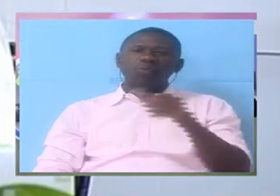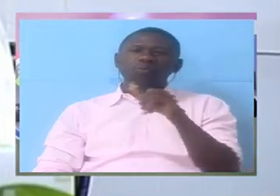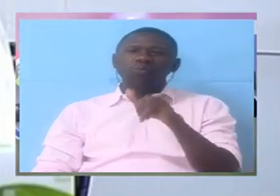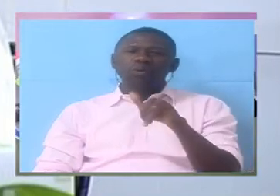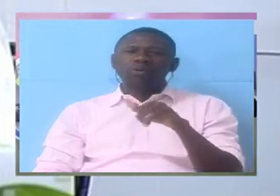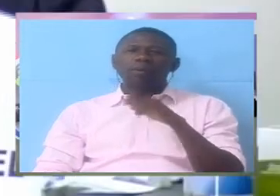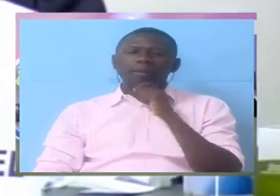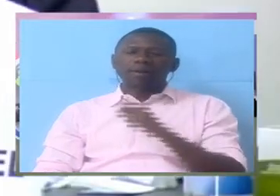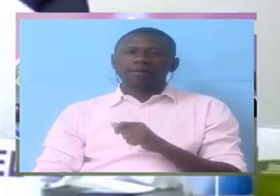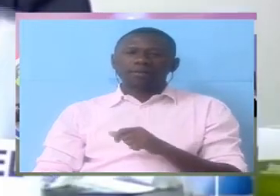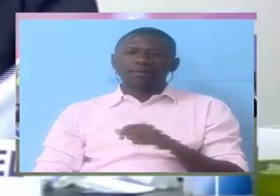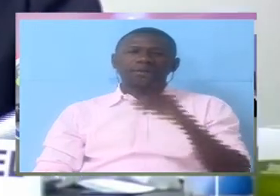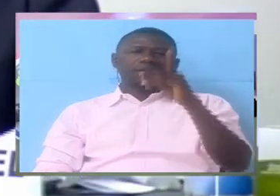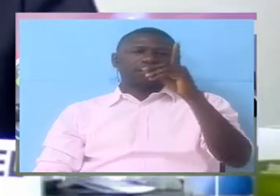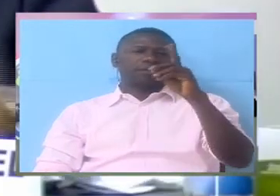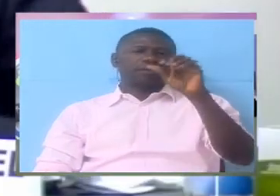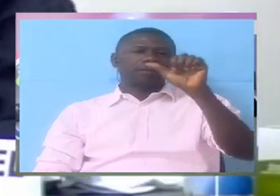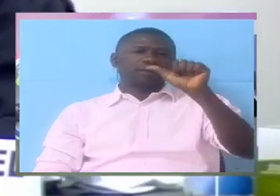Did you also